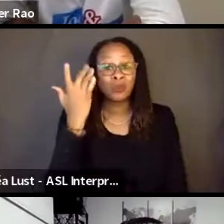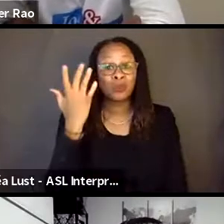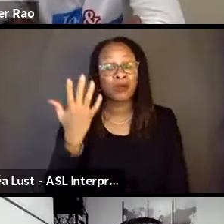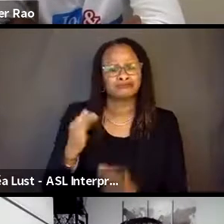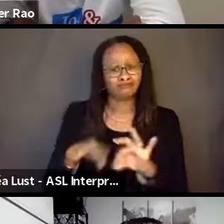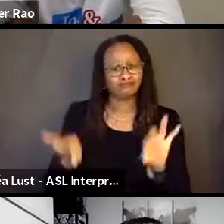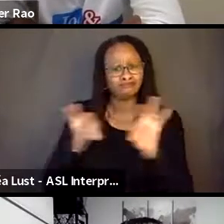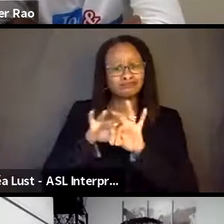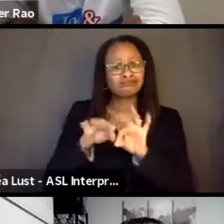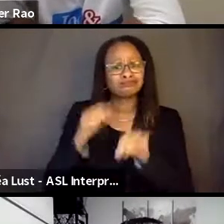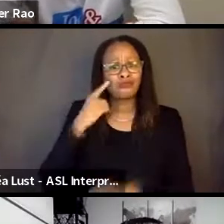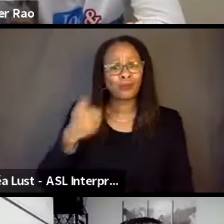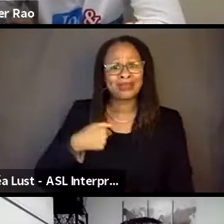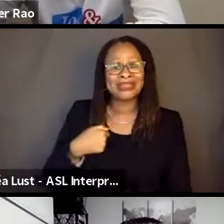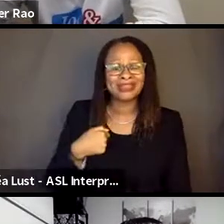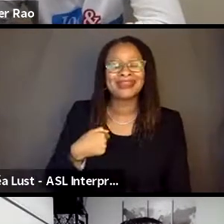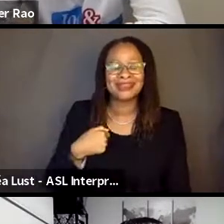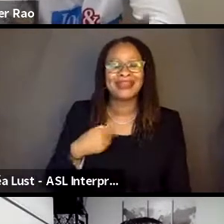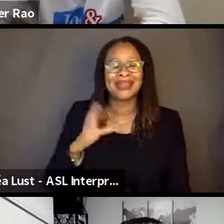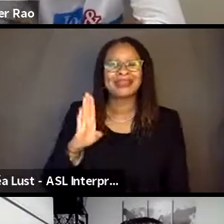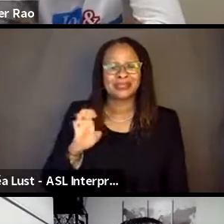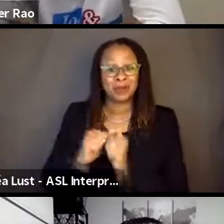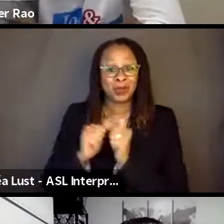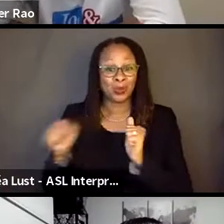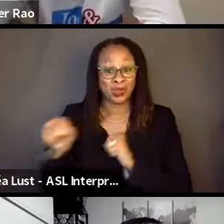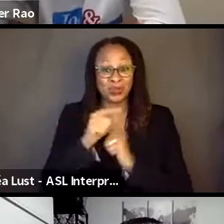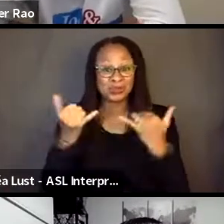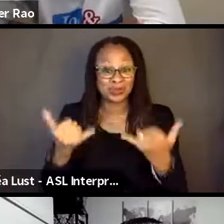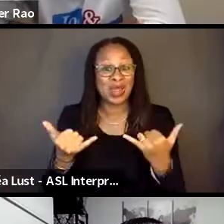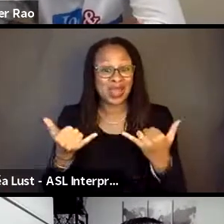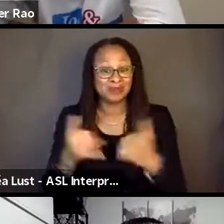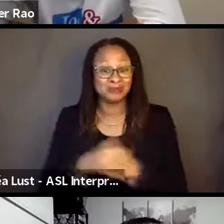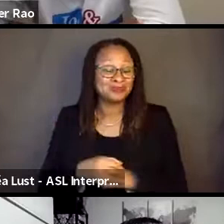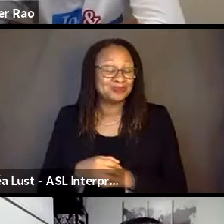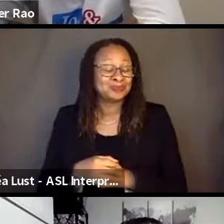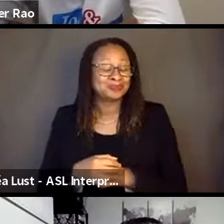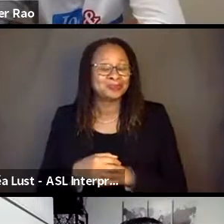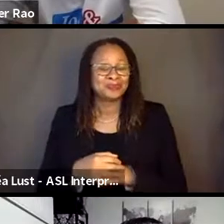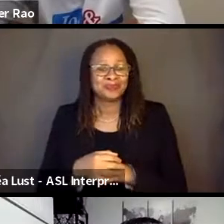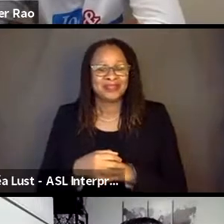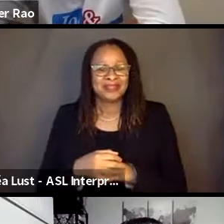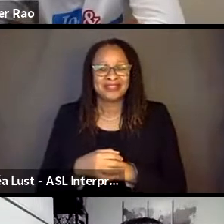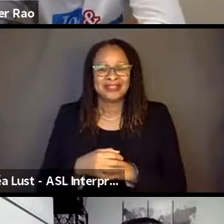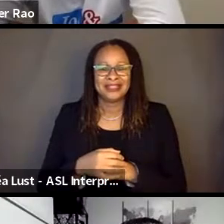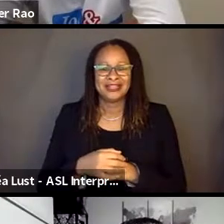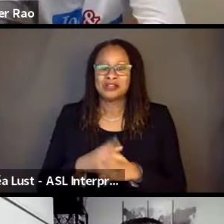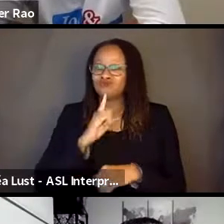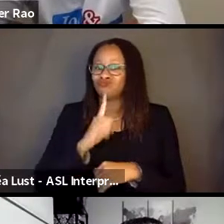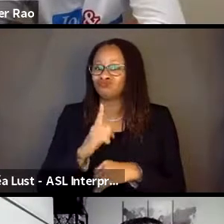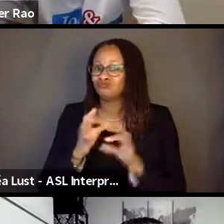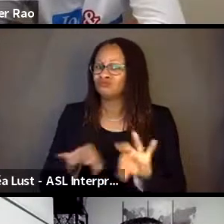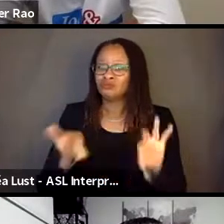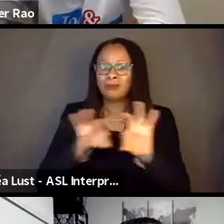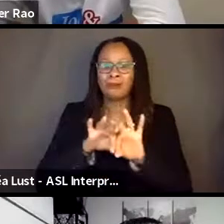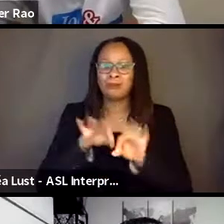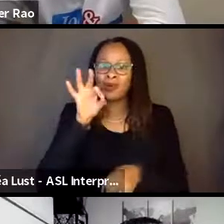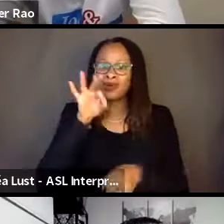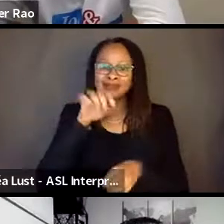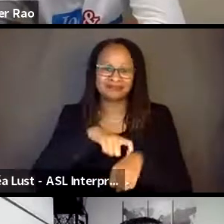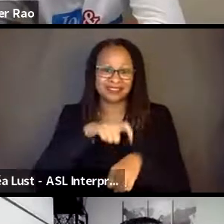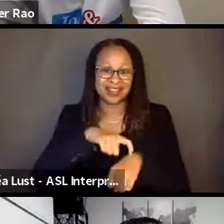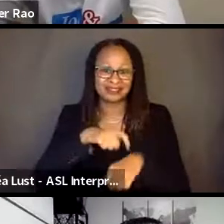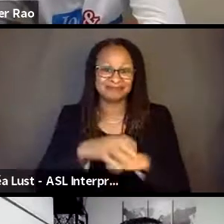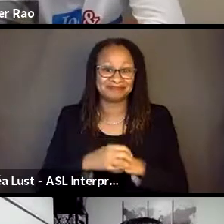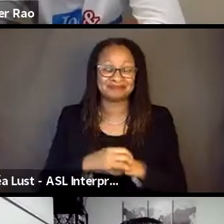important for me to be with you here tonight. This is such an important time. And I